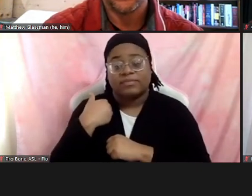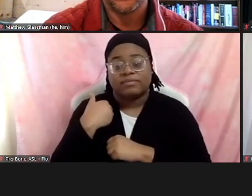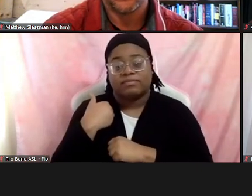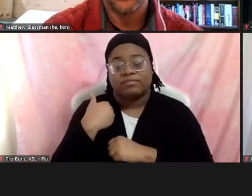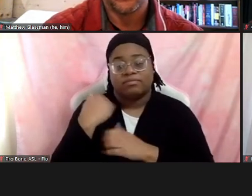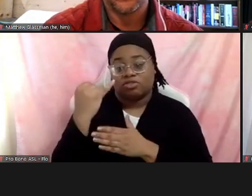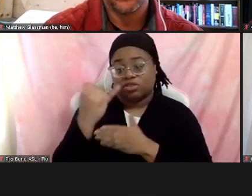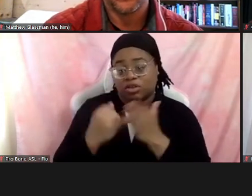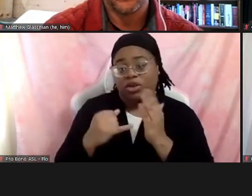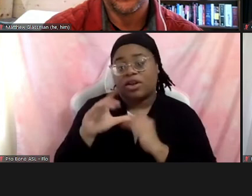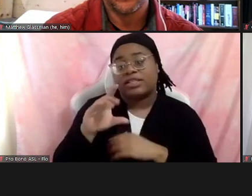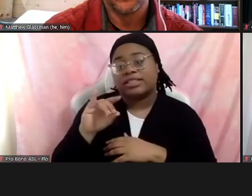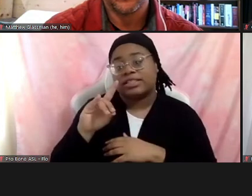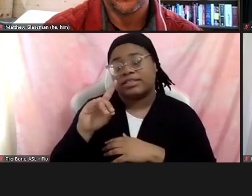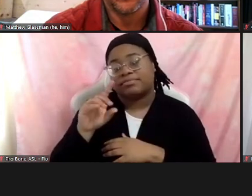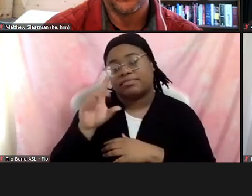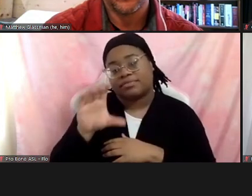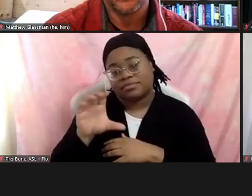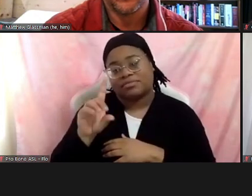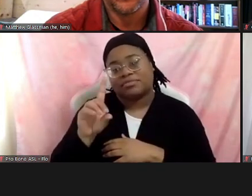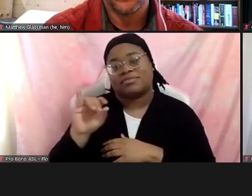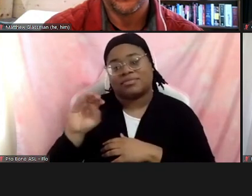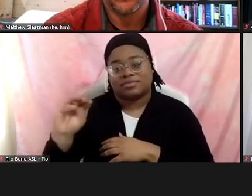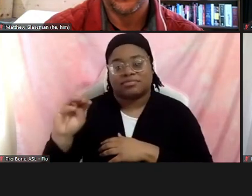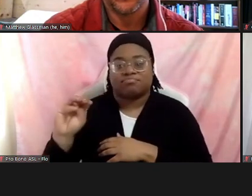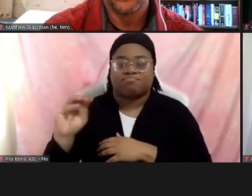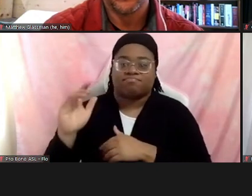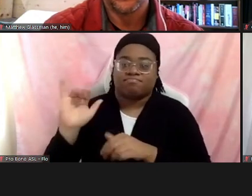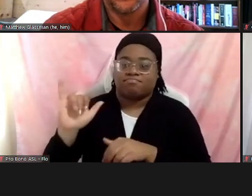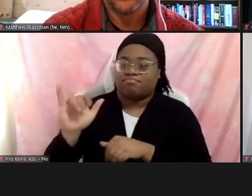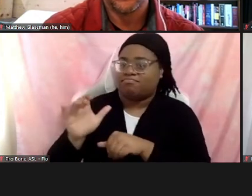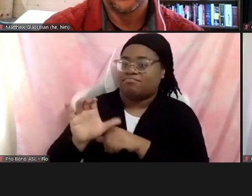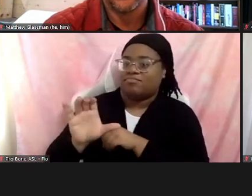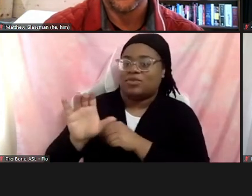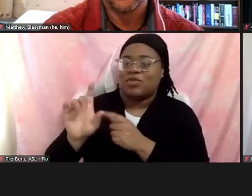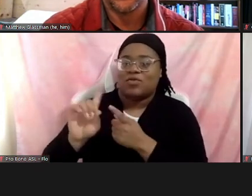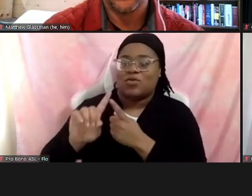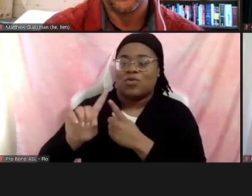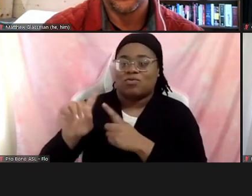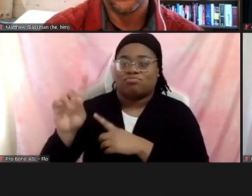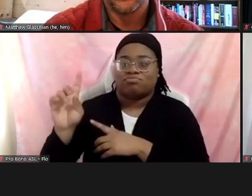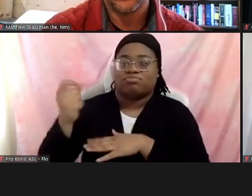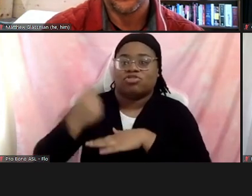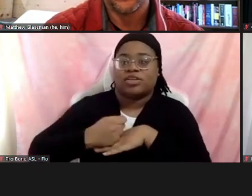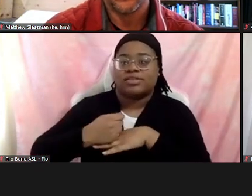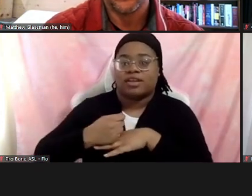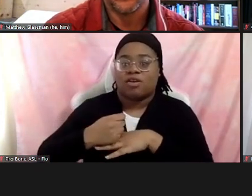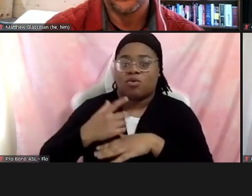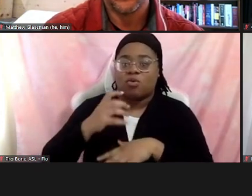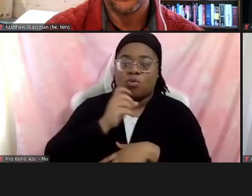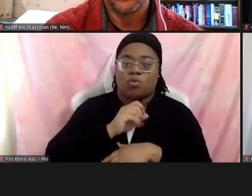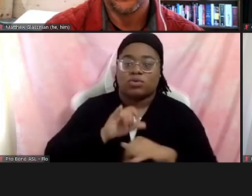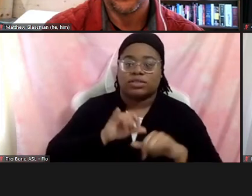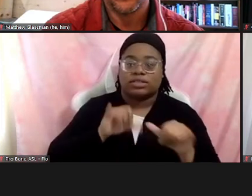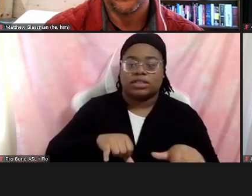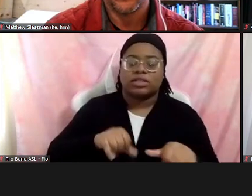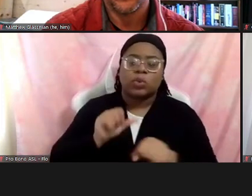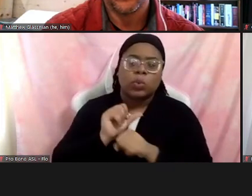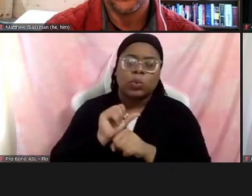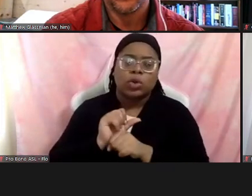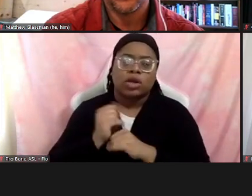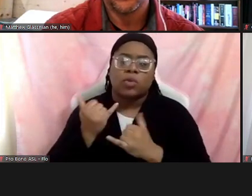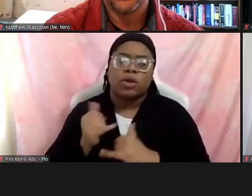art and CDEM as a force of abolition, and we are actually working on this right now in